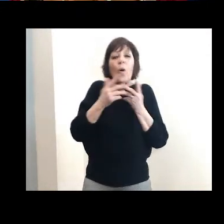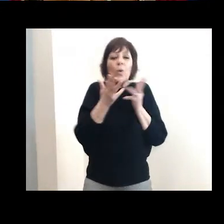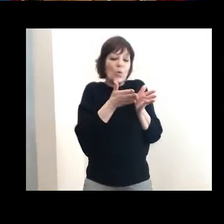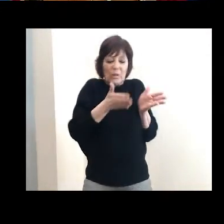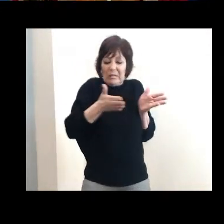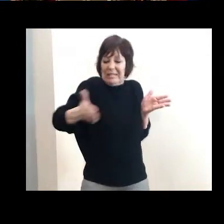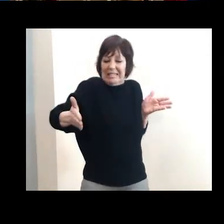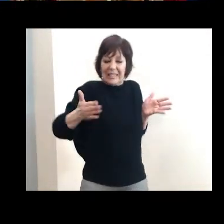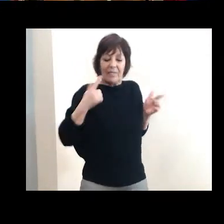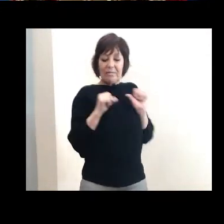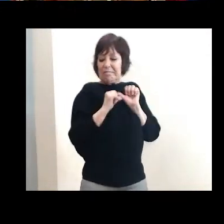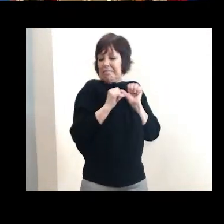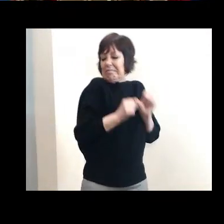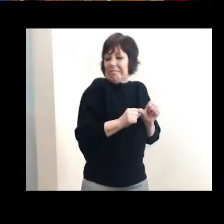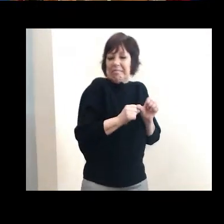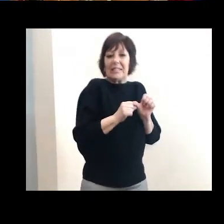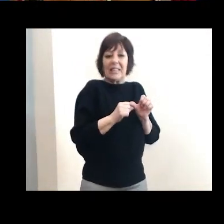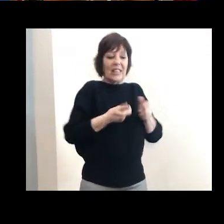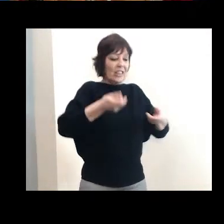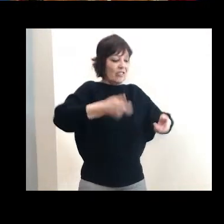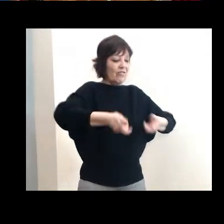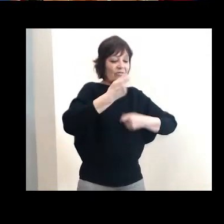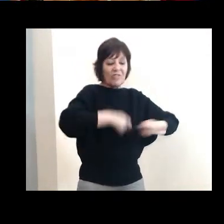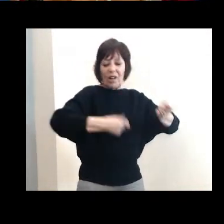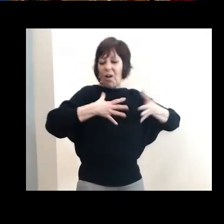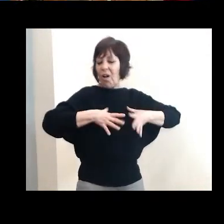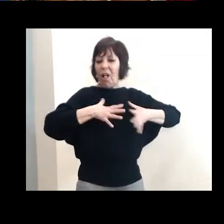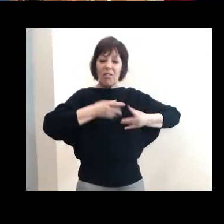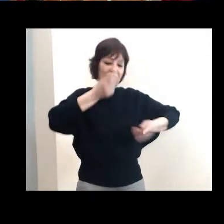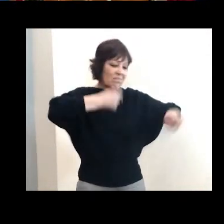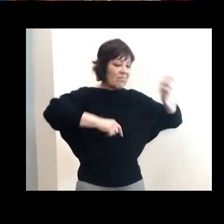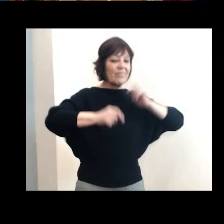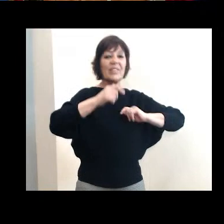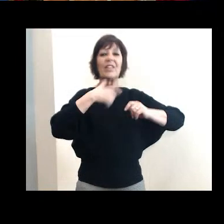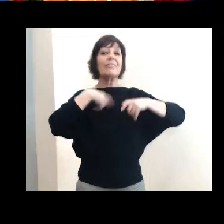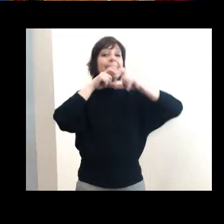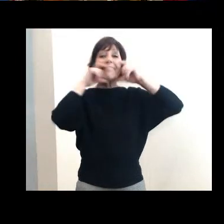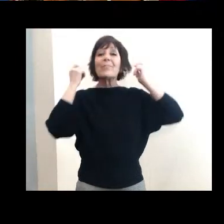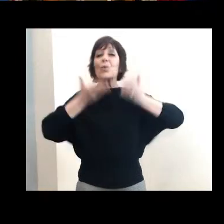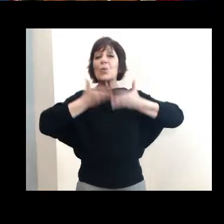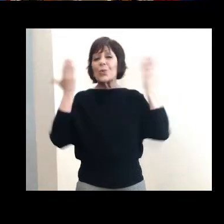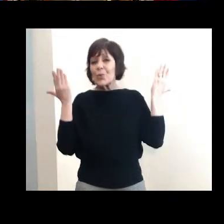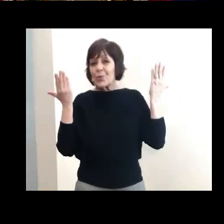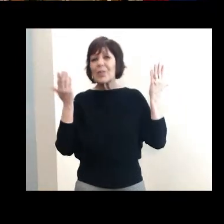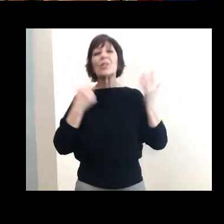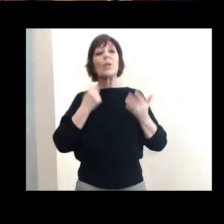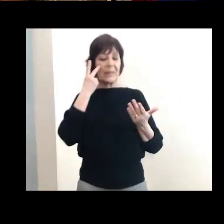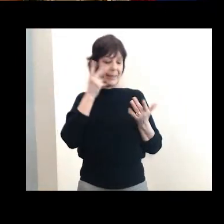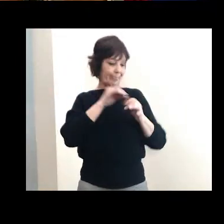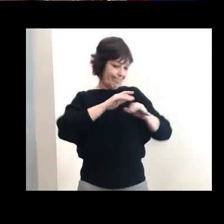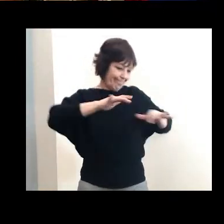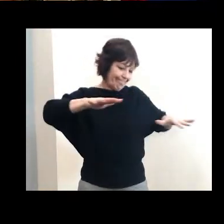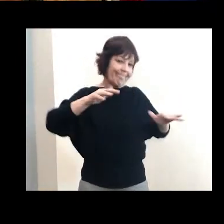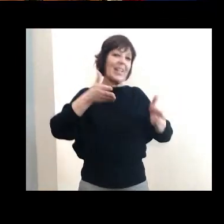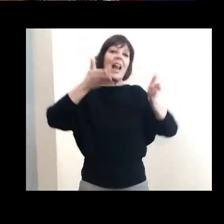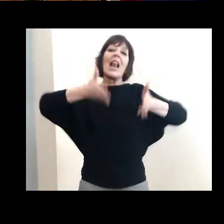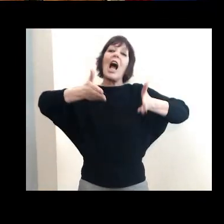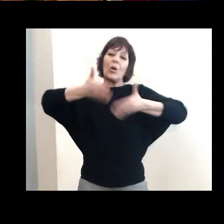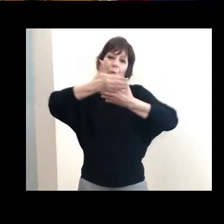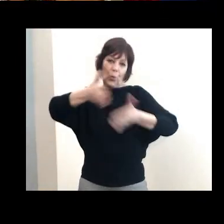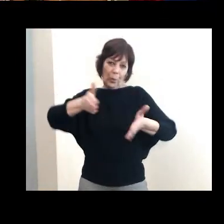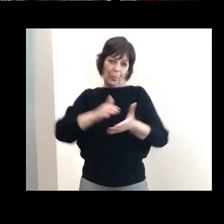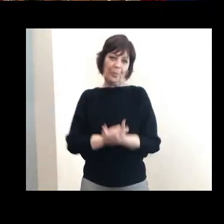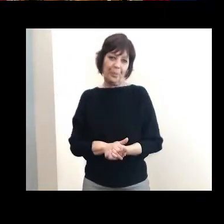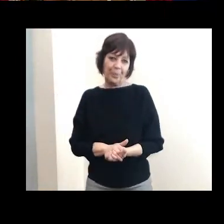long period of time. Oftentimes when people are getting dressed and undressed, not wearing a mask, so we're seeing a lot of transmission, we think, from